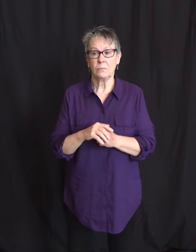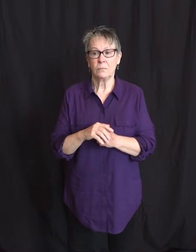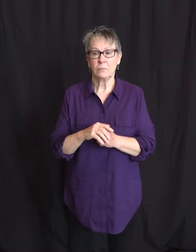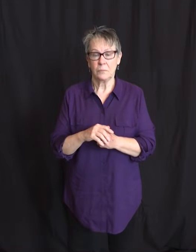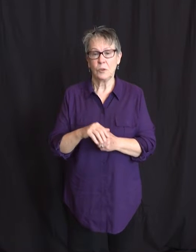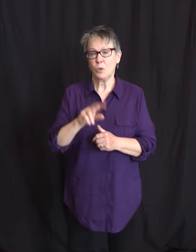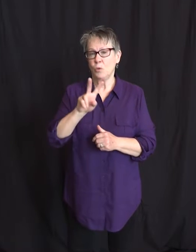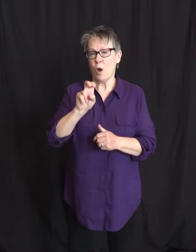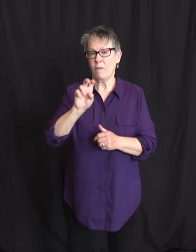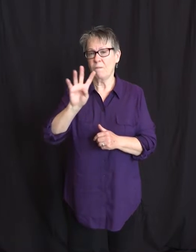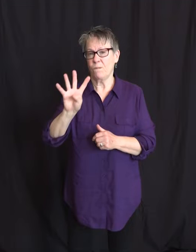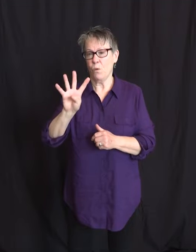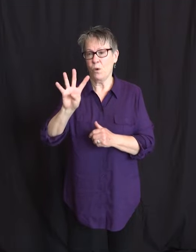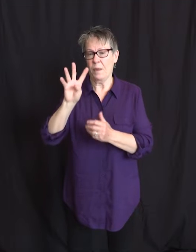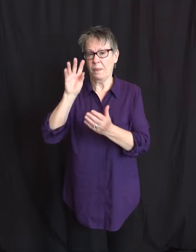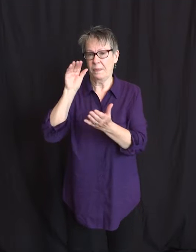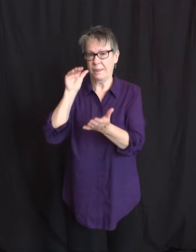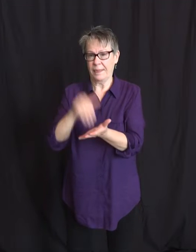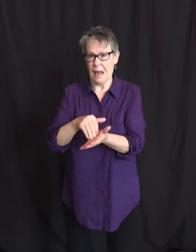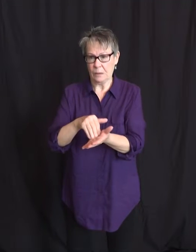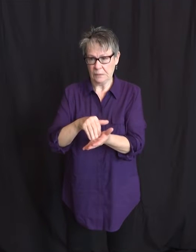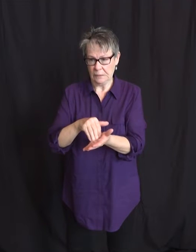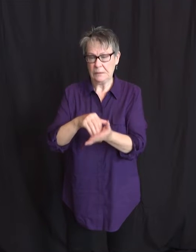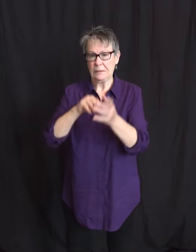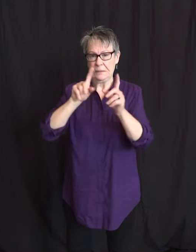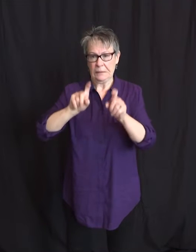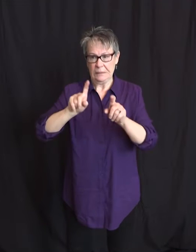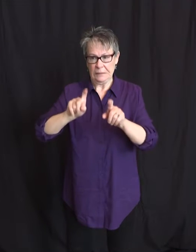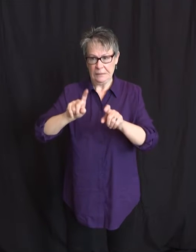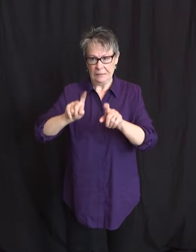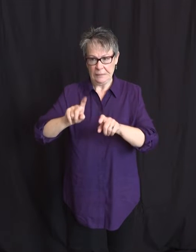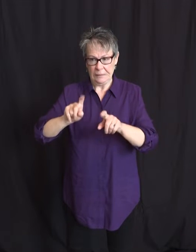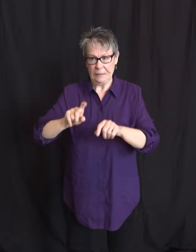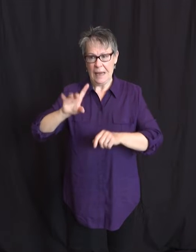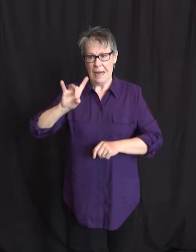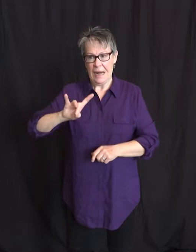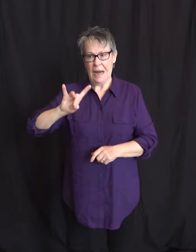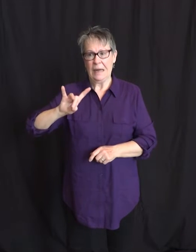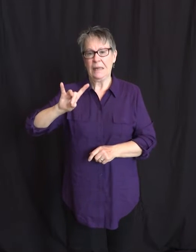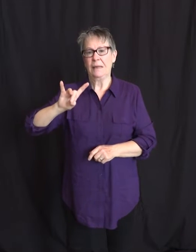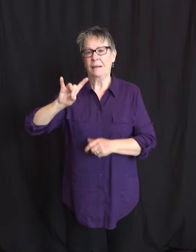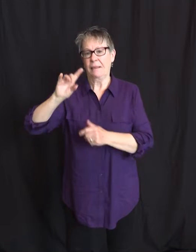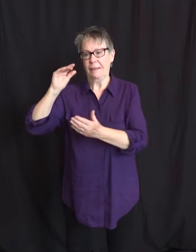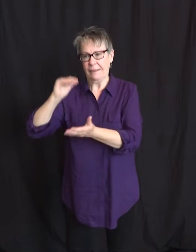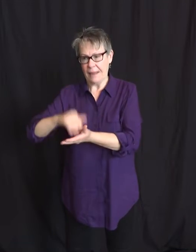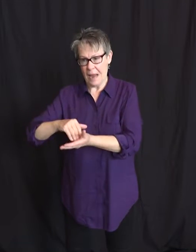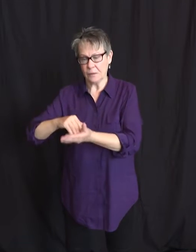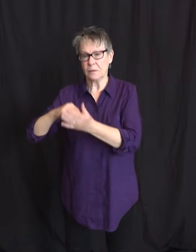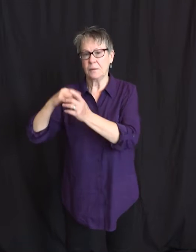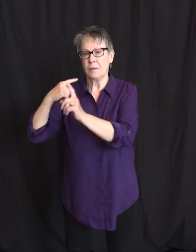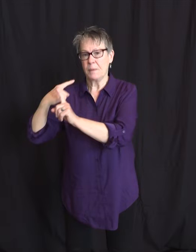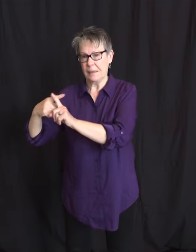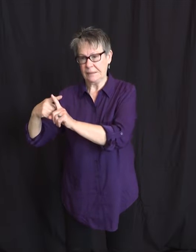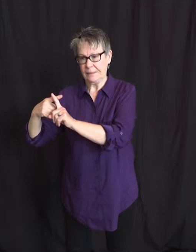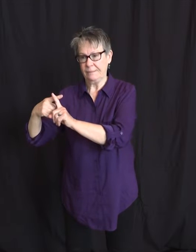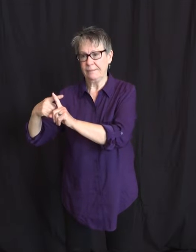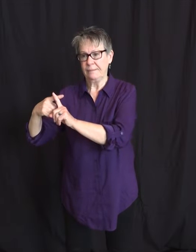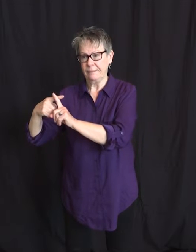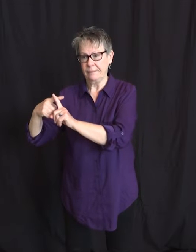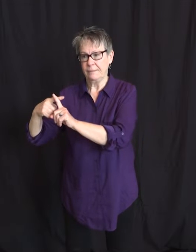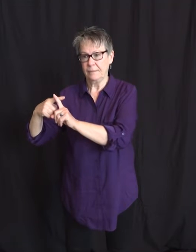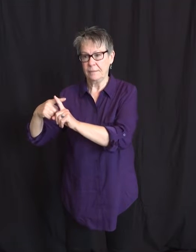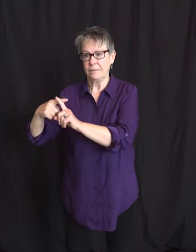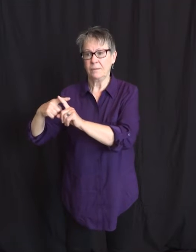204,651 individuals have been tested, with 88,064 testing positive, for a positivity